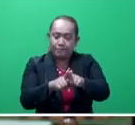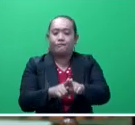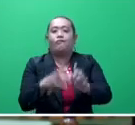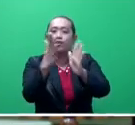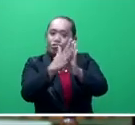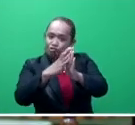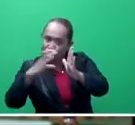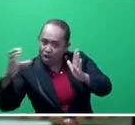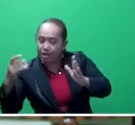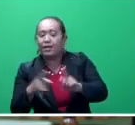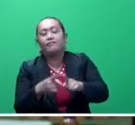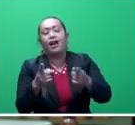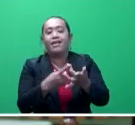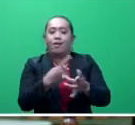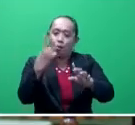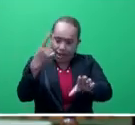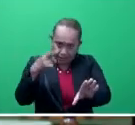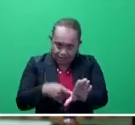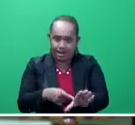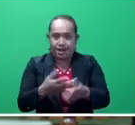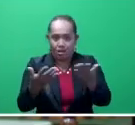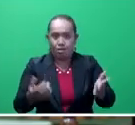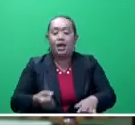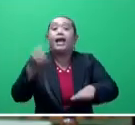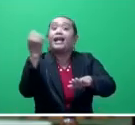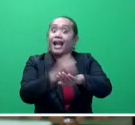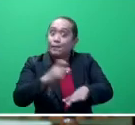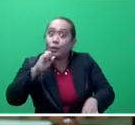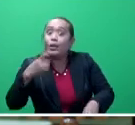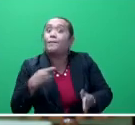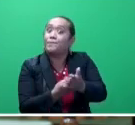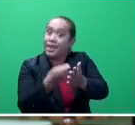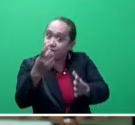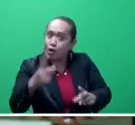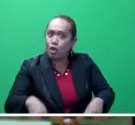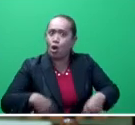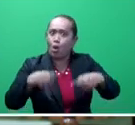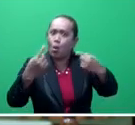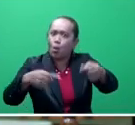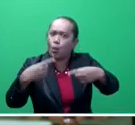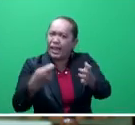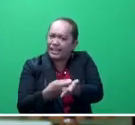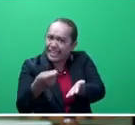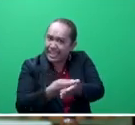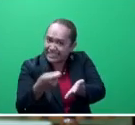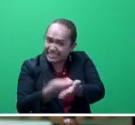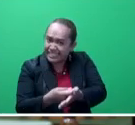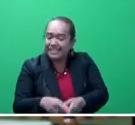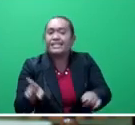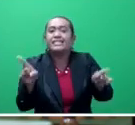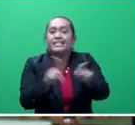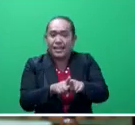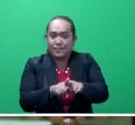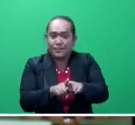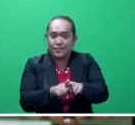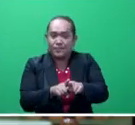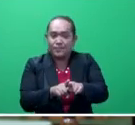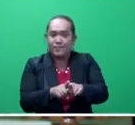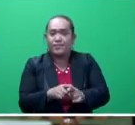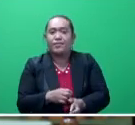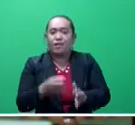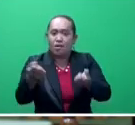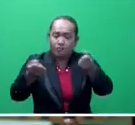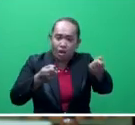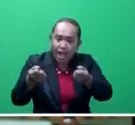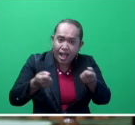for the 1 year. Also, government will pay the wheel tax and road diesel levy for tractors and golf carts for the next 12 months. Mr.